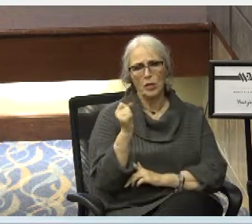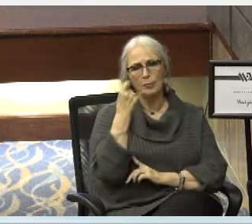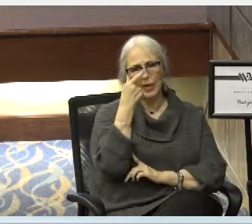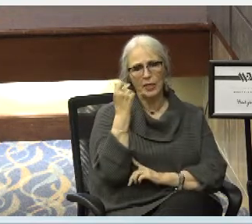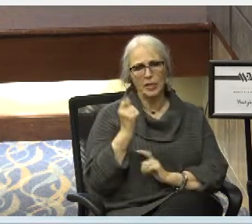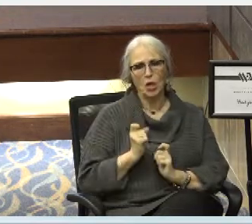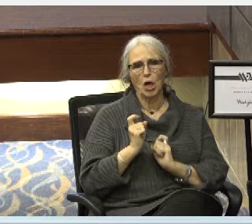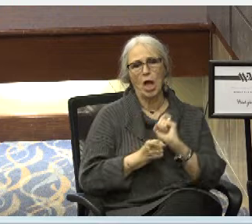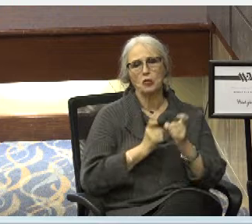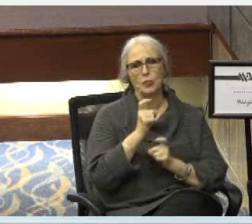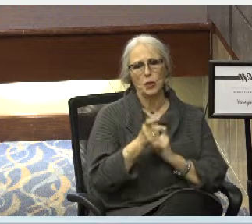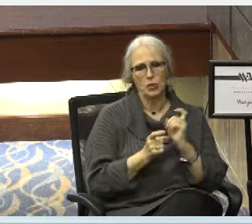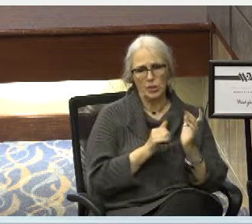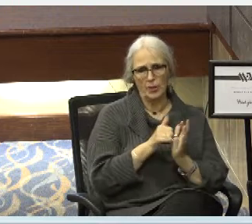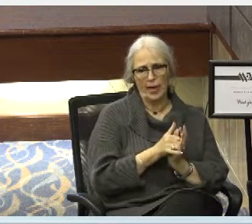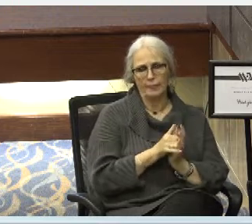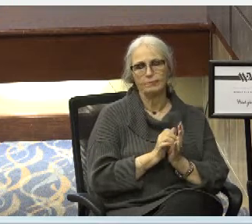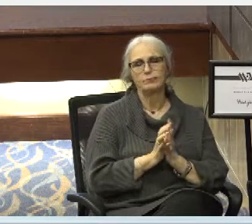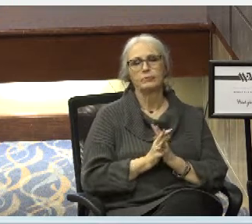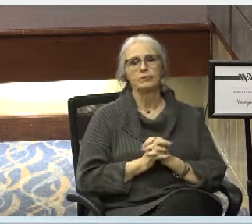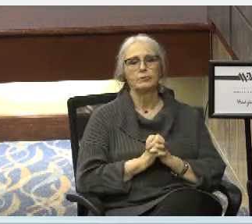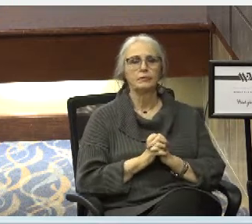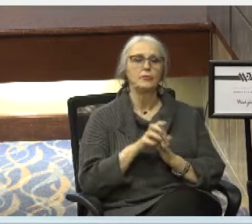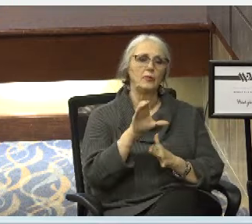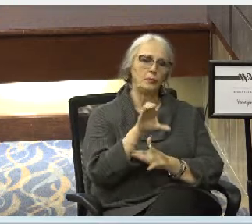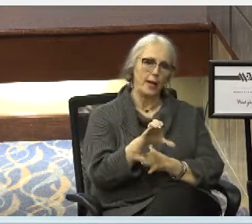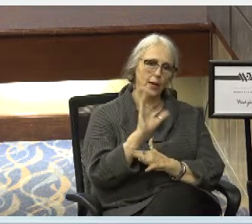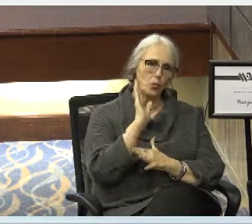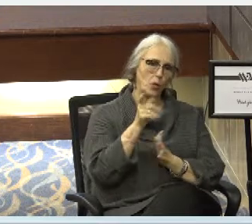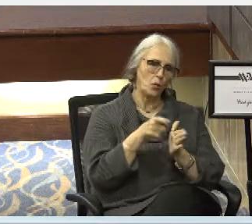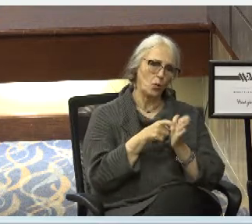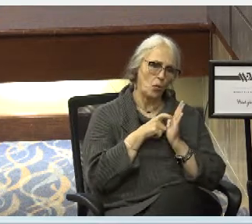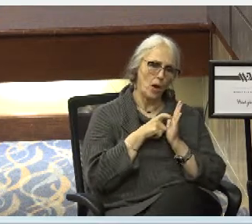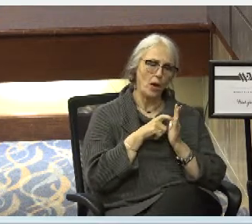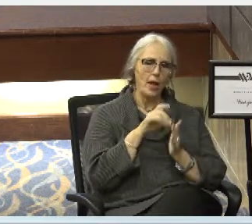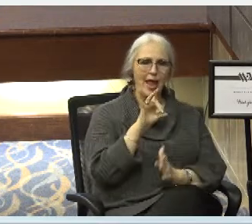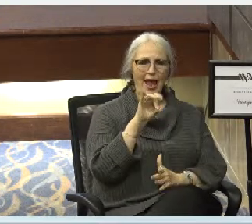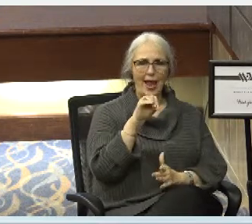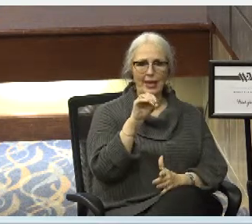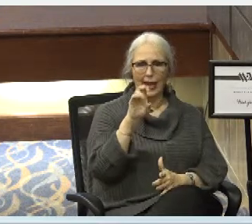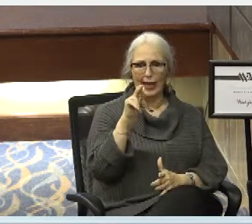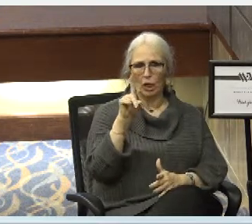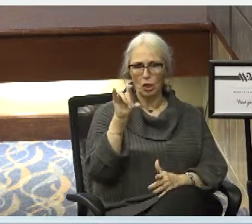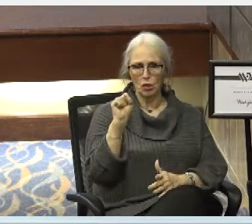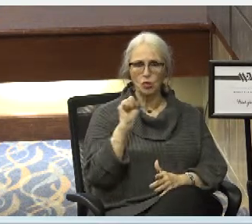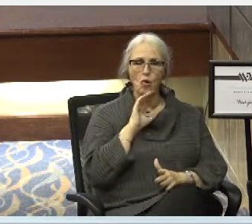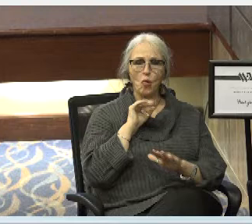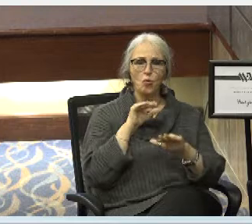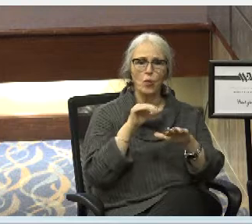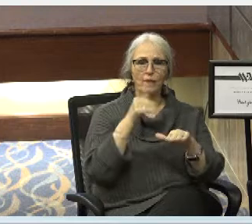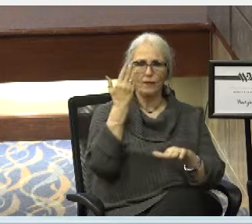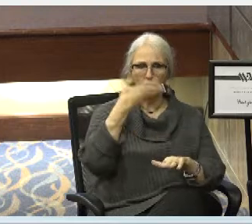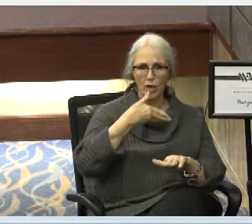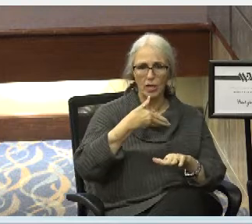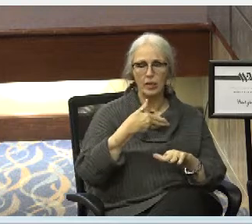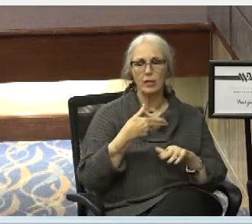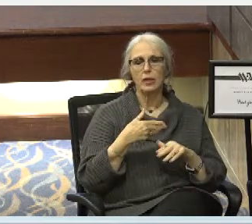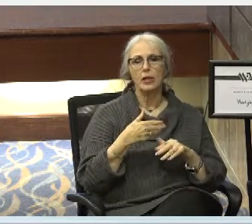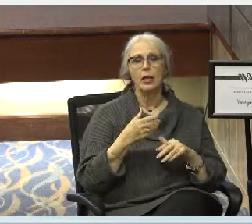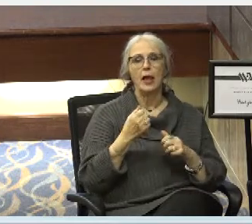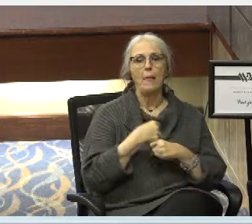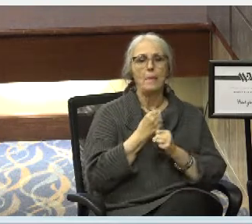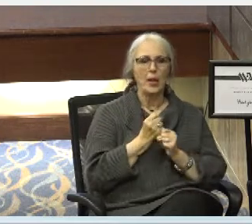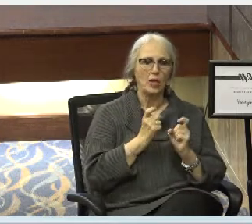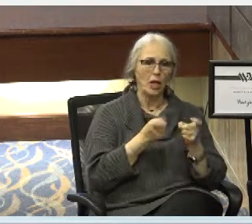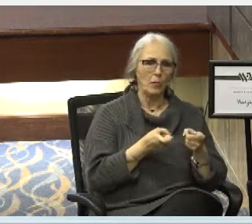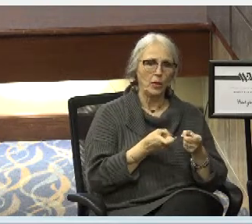of the overall cost. Baylor will acquire just under 8 acres of riverfront property and make a contribution to the